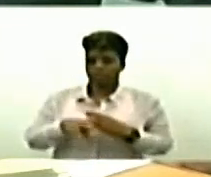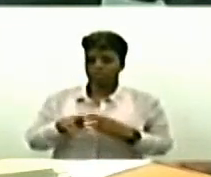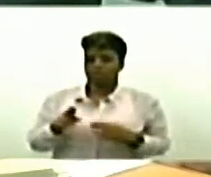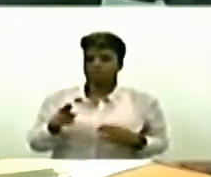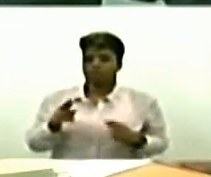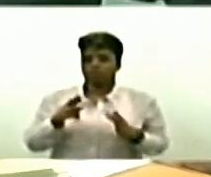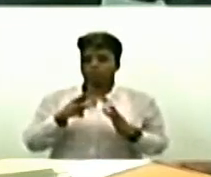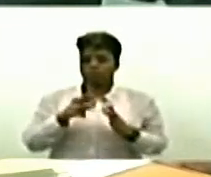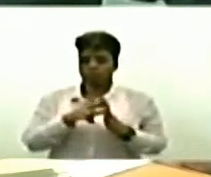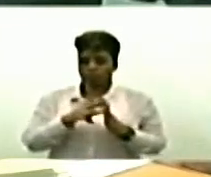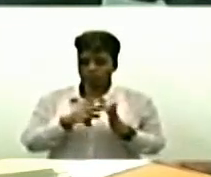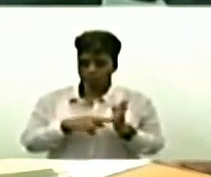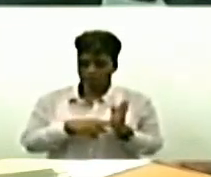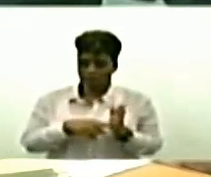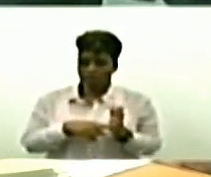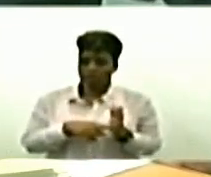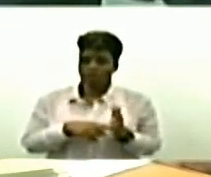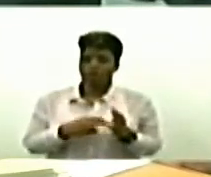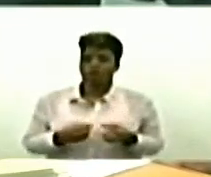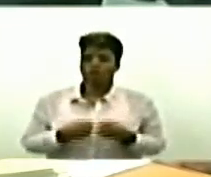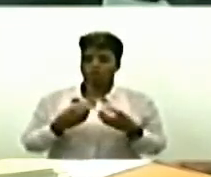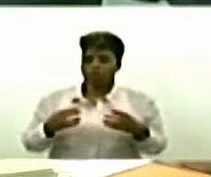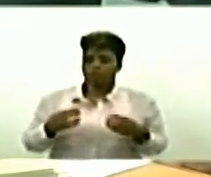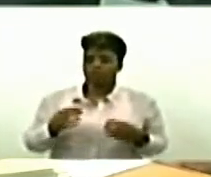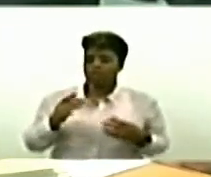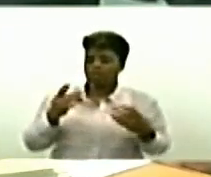it is open, it is a lot lighter.